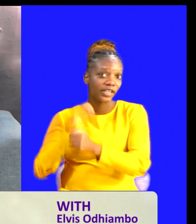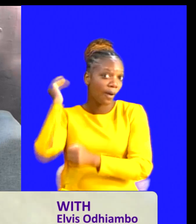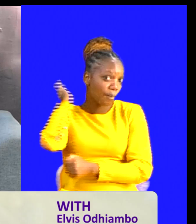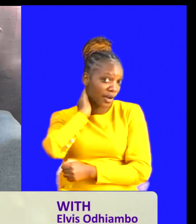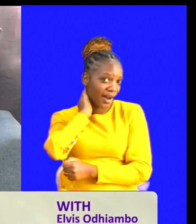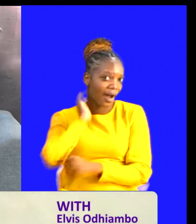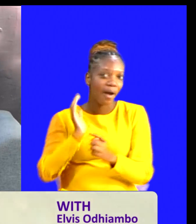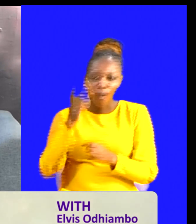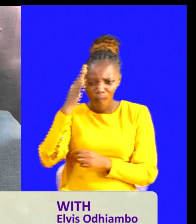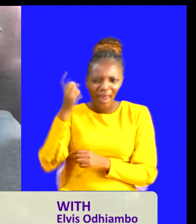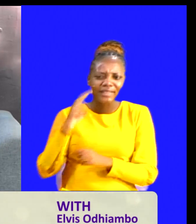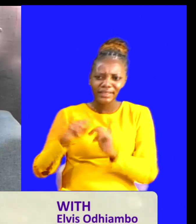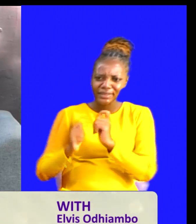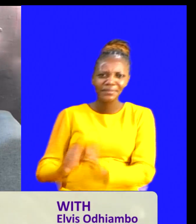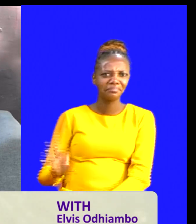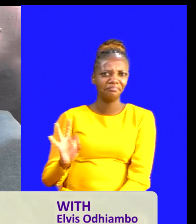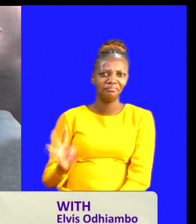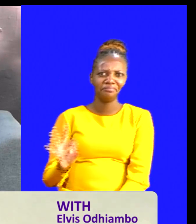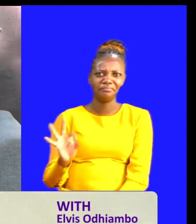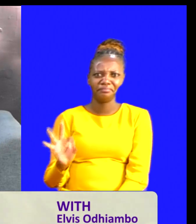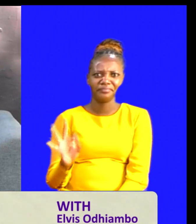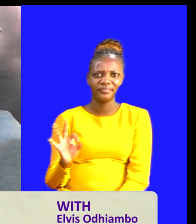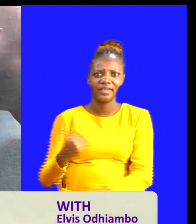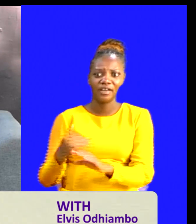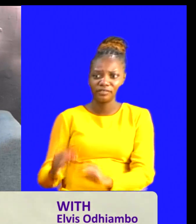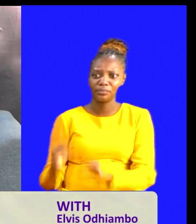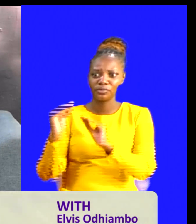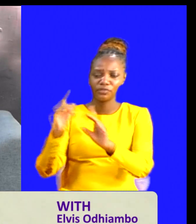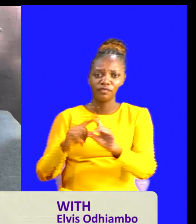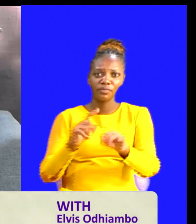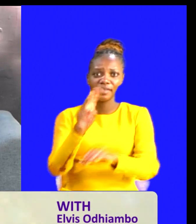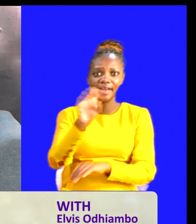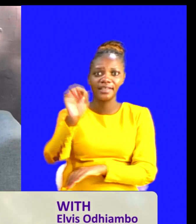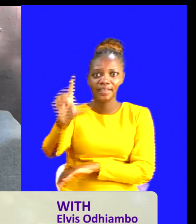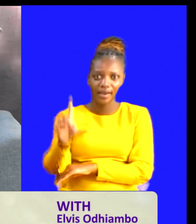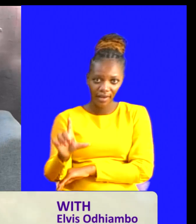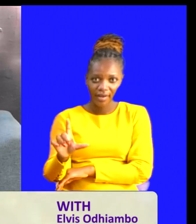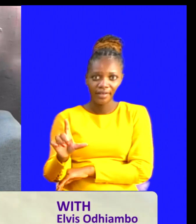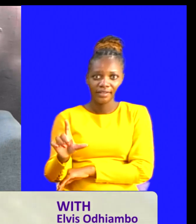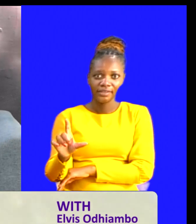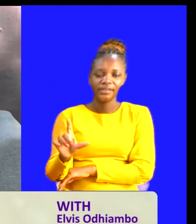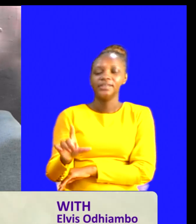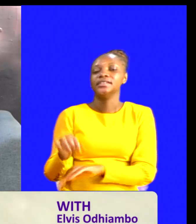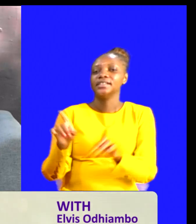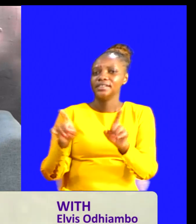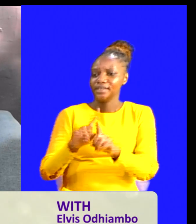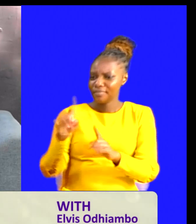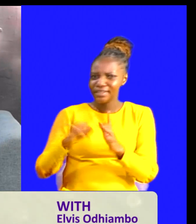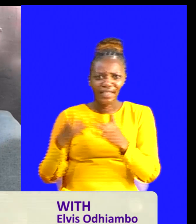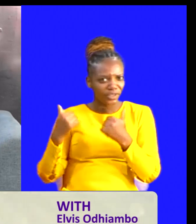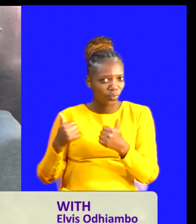they looked very sharp after their promotion from the National Super League, they started the season really well